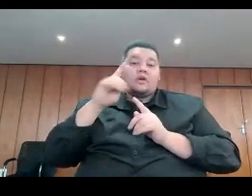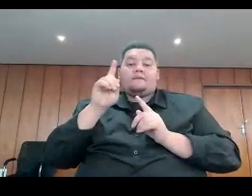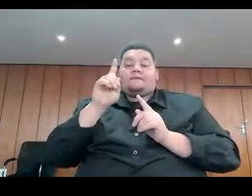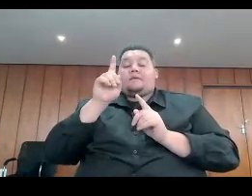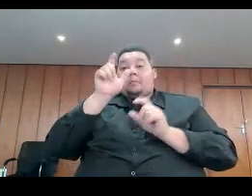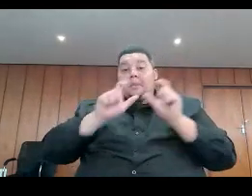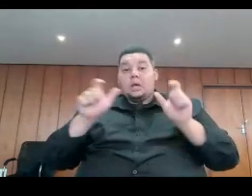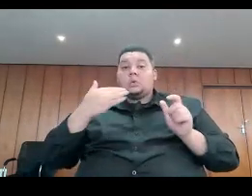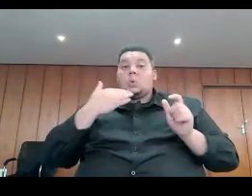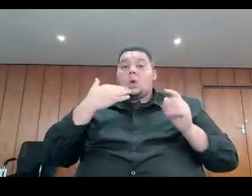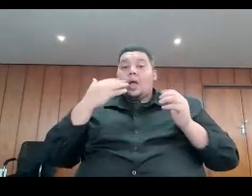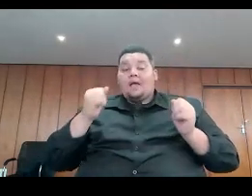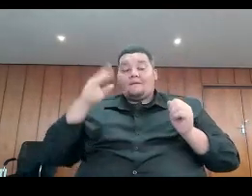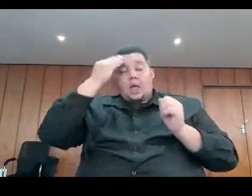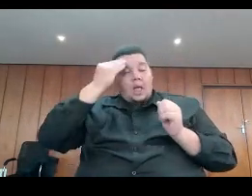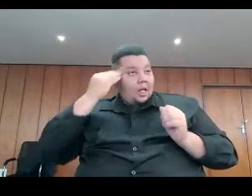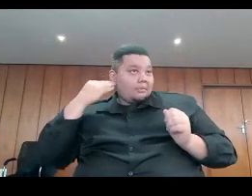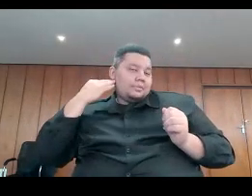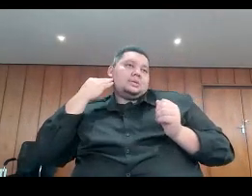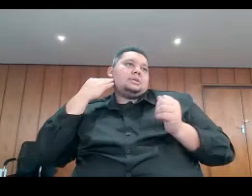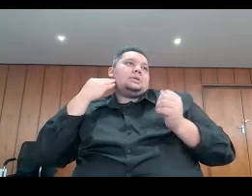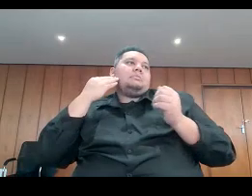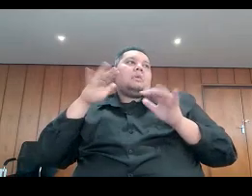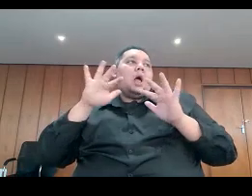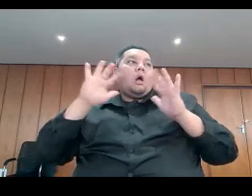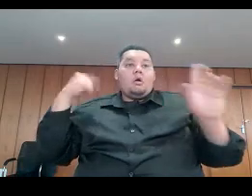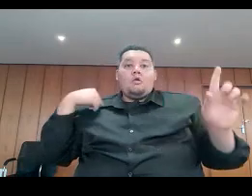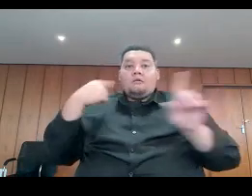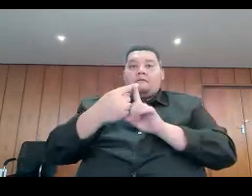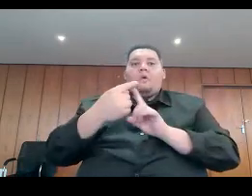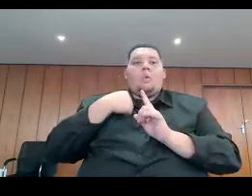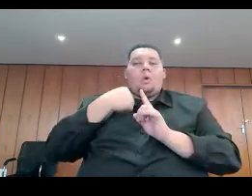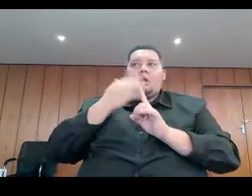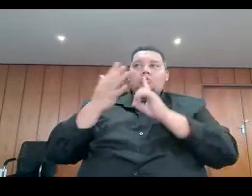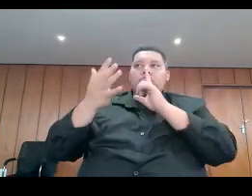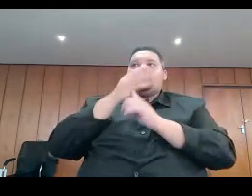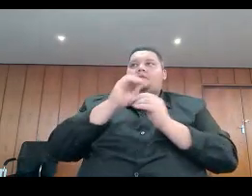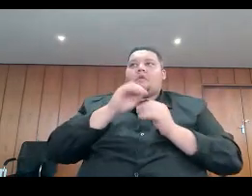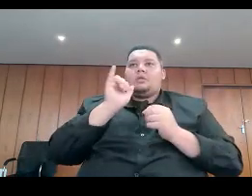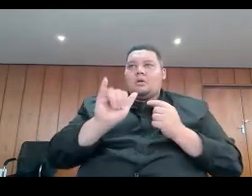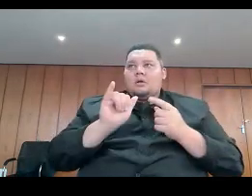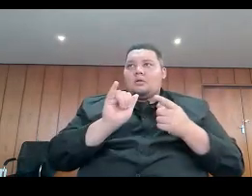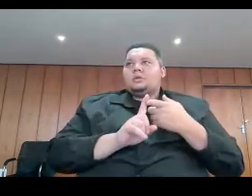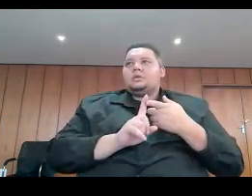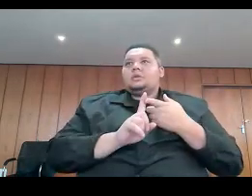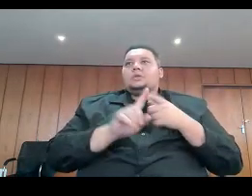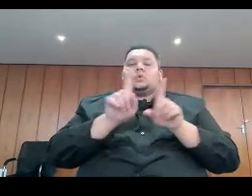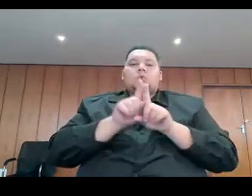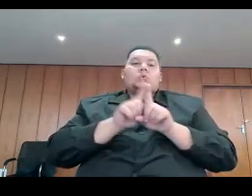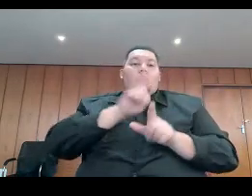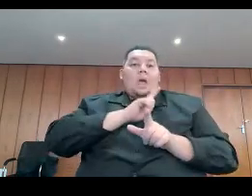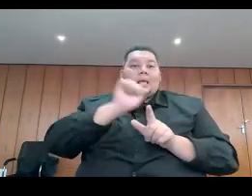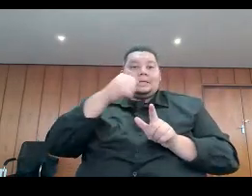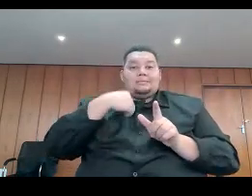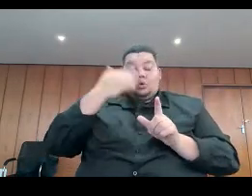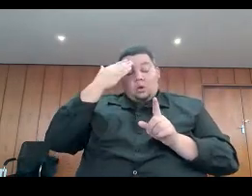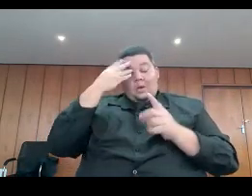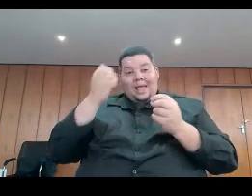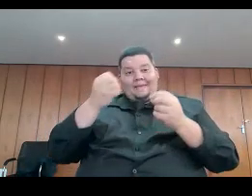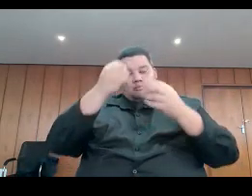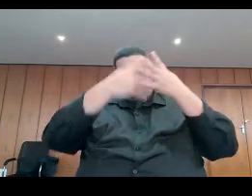with albinism, how far have we gone on that? And because I believe there's a lot more